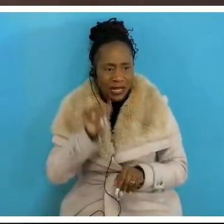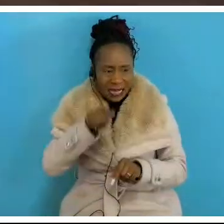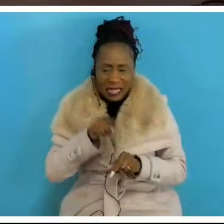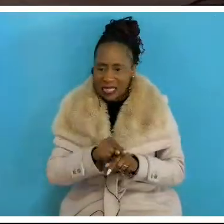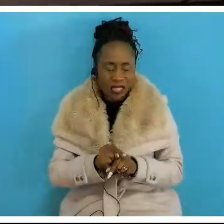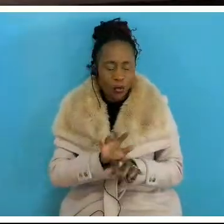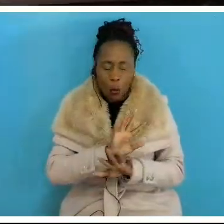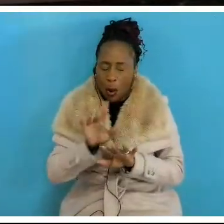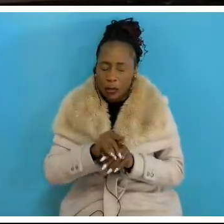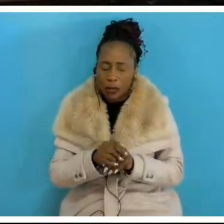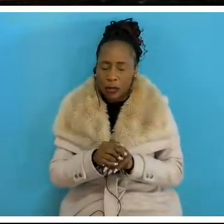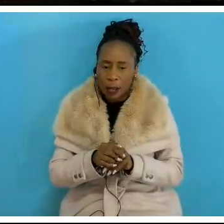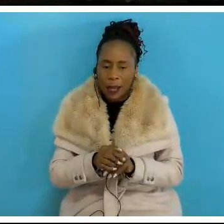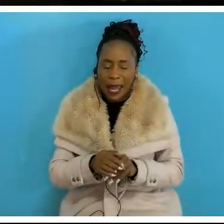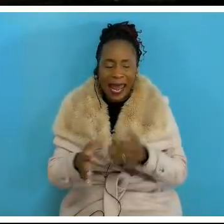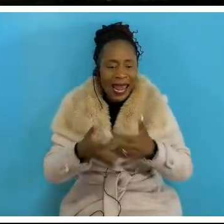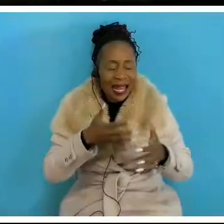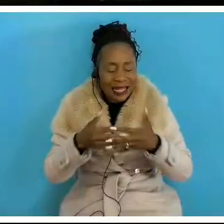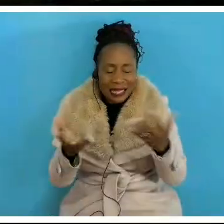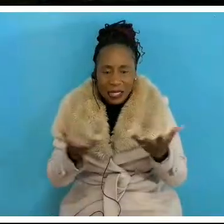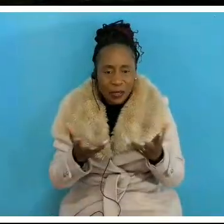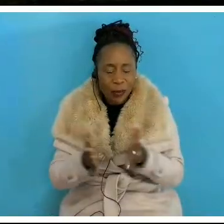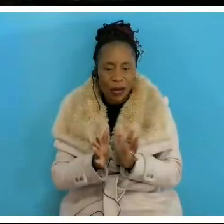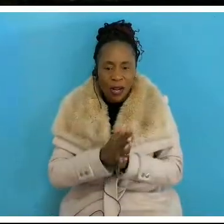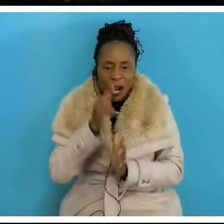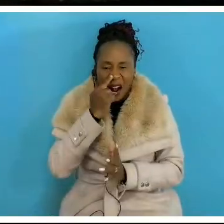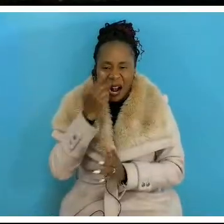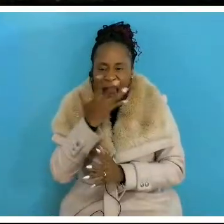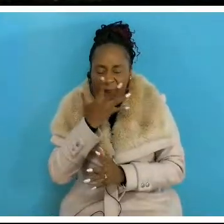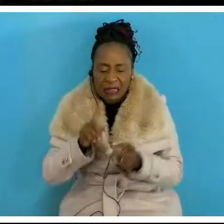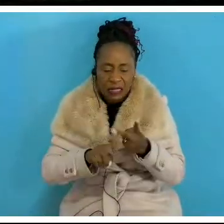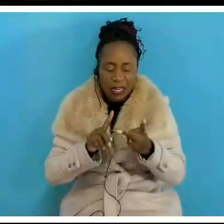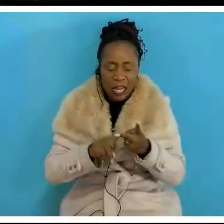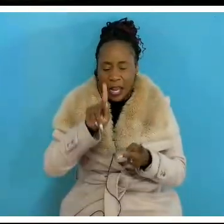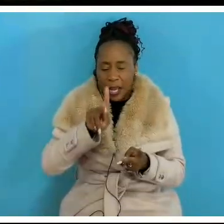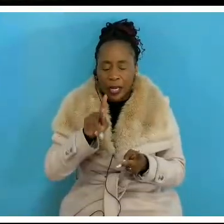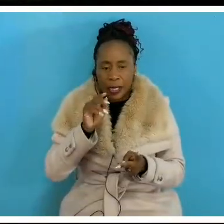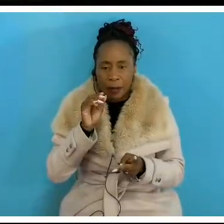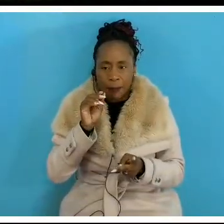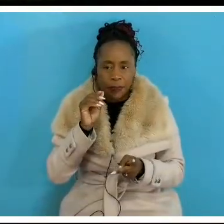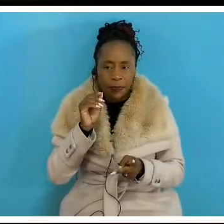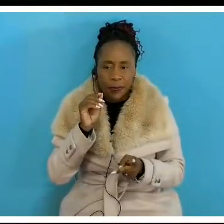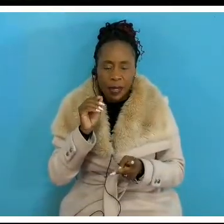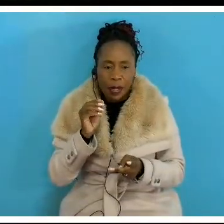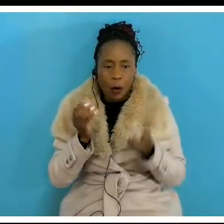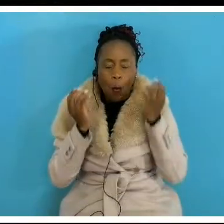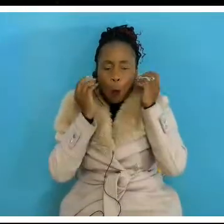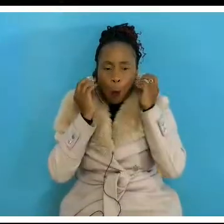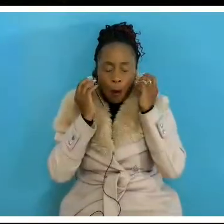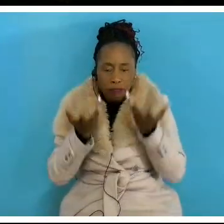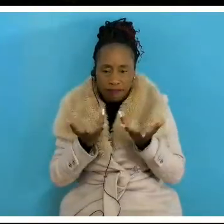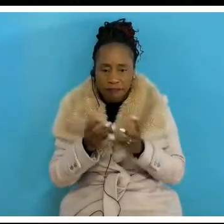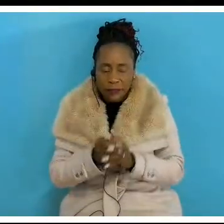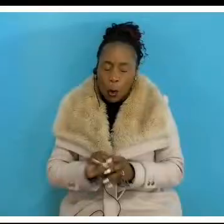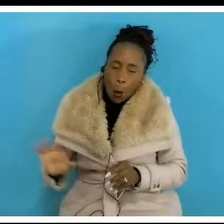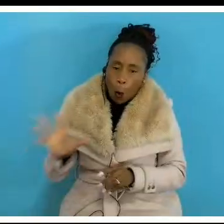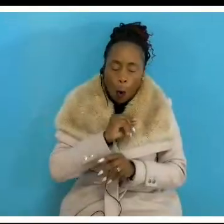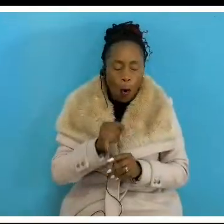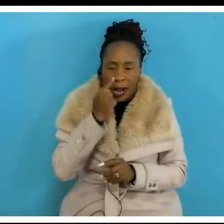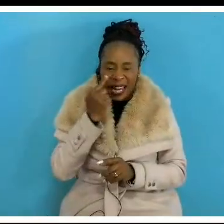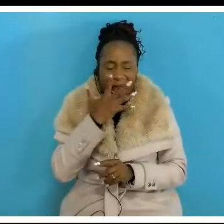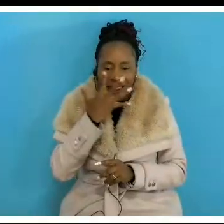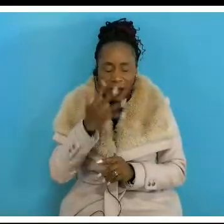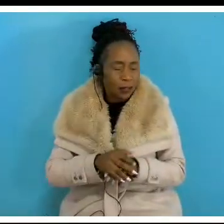we're experiencing in every so-called colored and Khoisan community. I'm speaking on behalf of all the colored